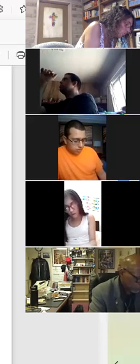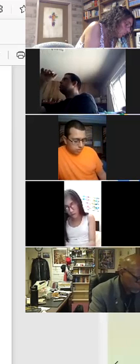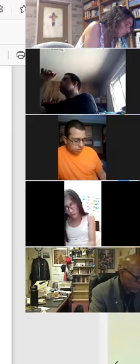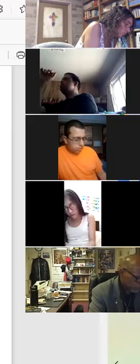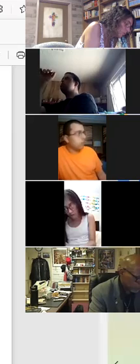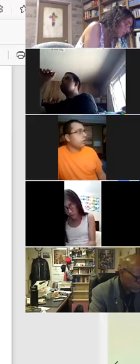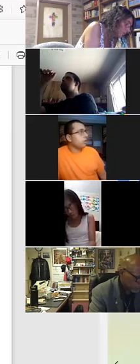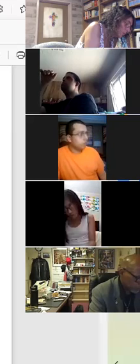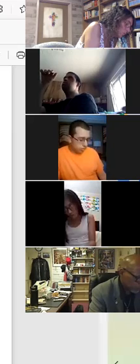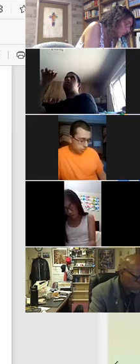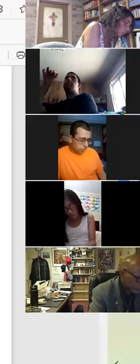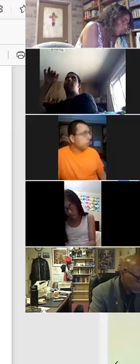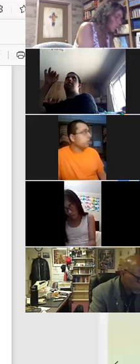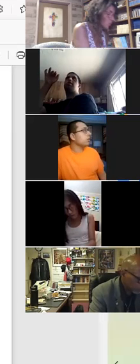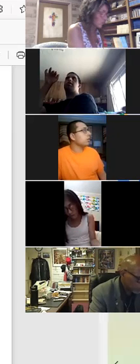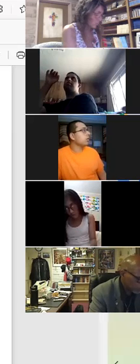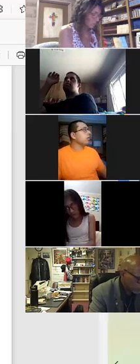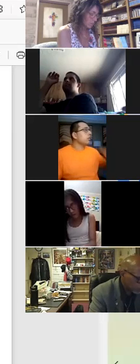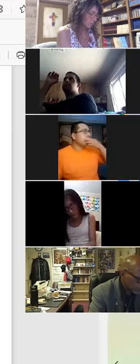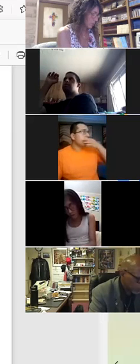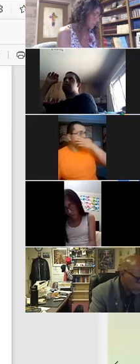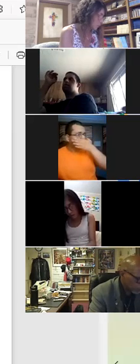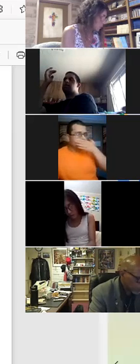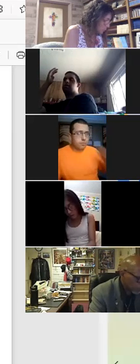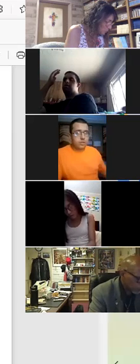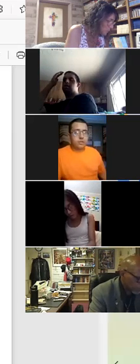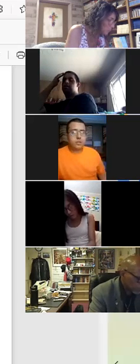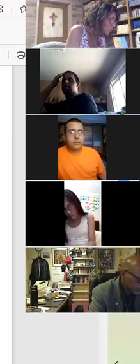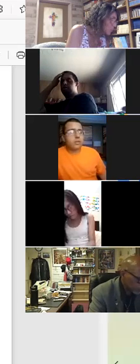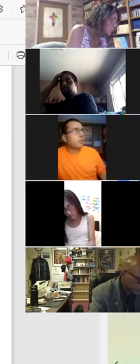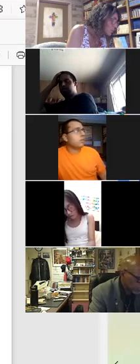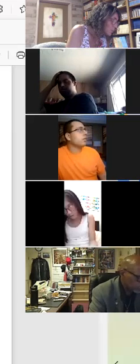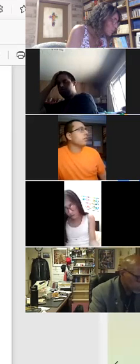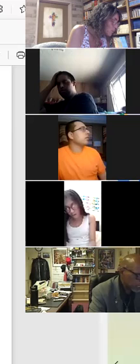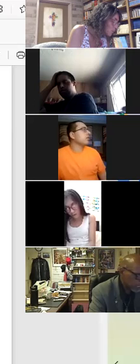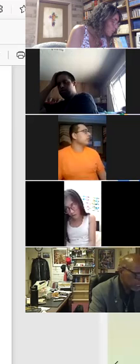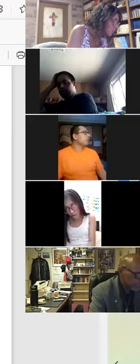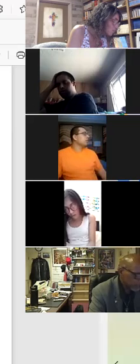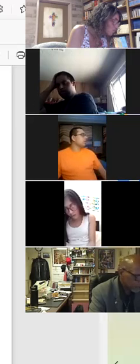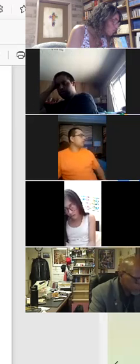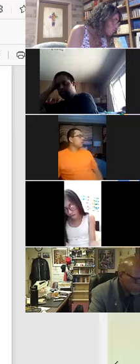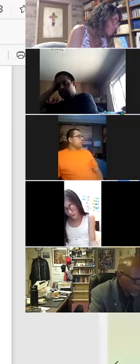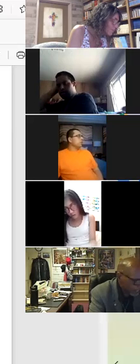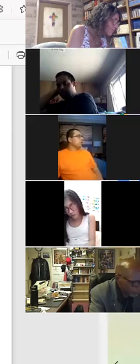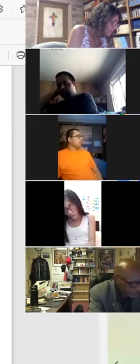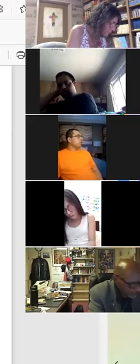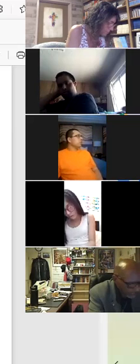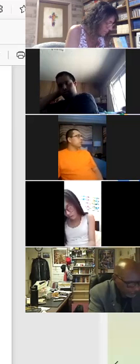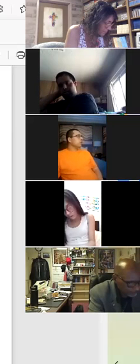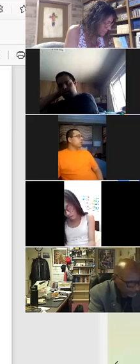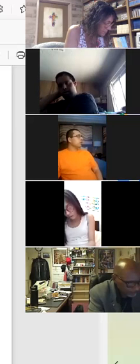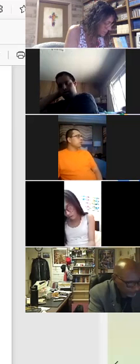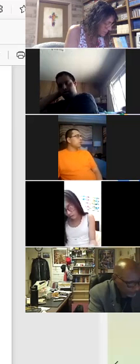it's a parable. Behold, a sower went forth to sow. And when he sowed, some seeds fell by the